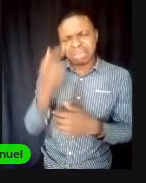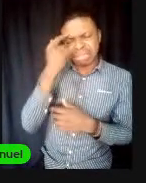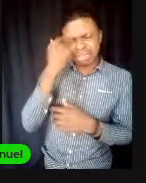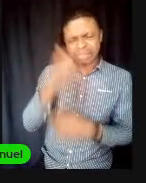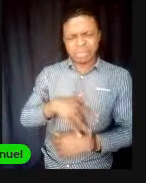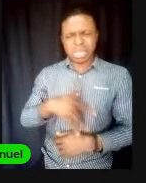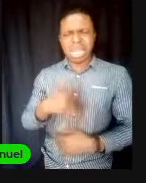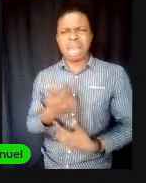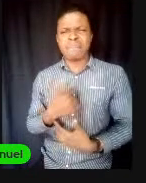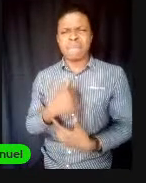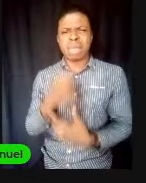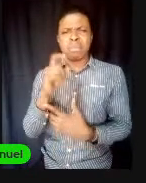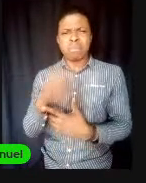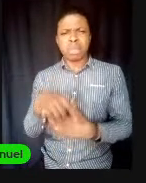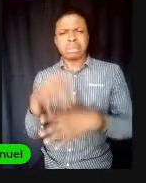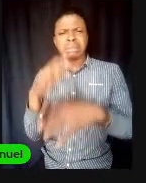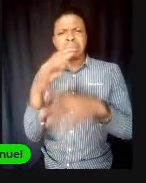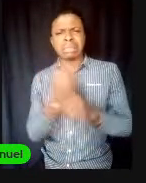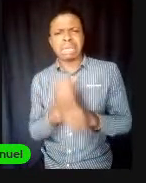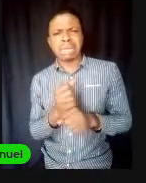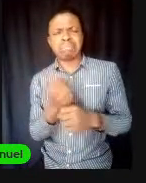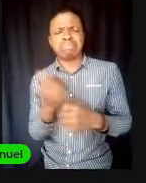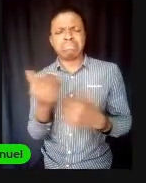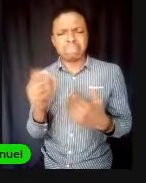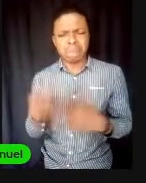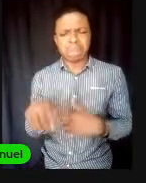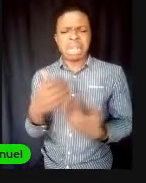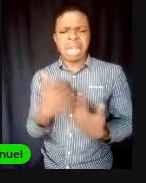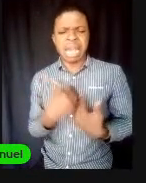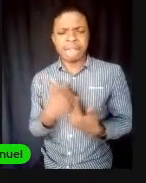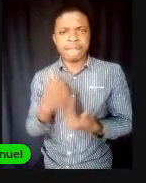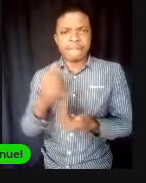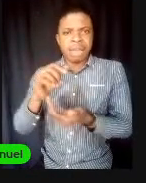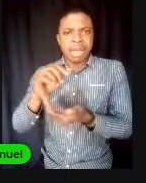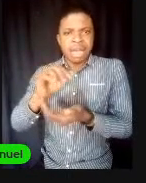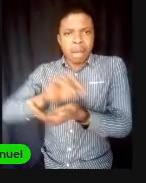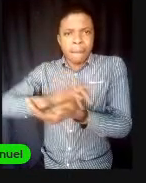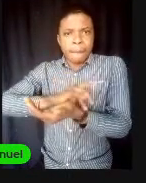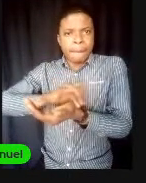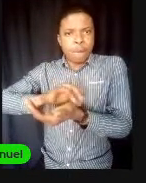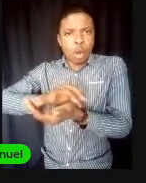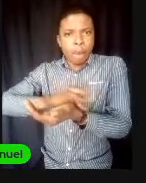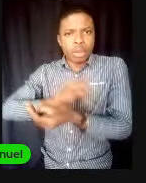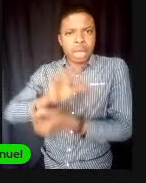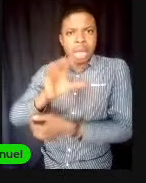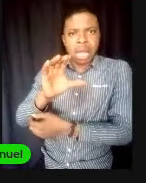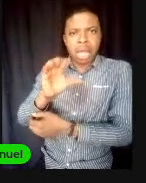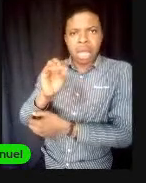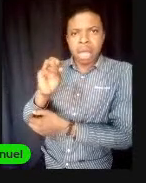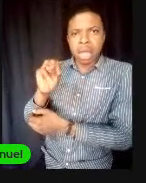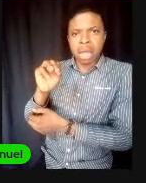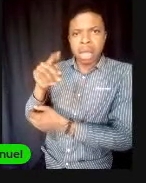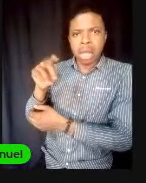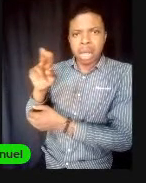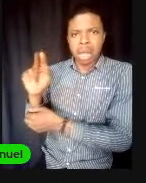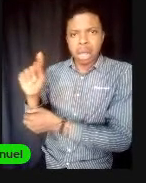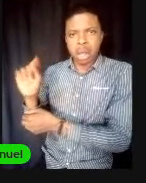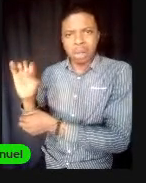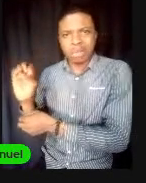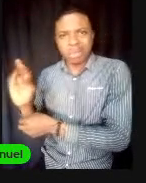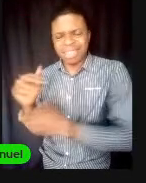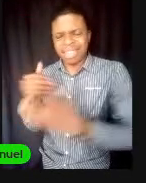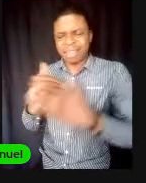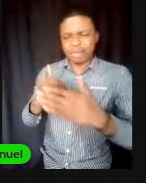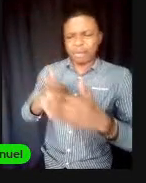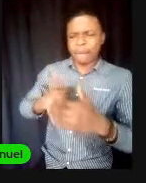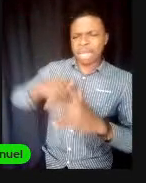design, or I need basic knowledge on laptop, I don't know how to operate the laptop computer, so I cannot design. That's